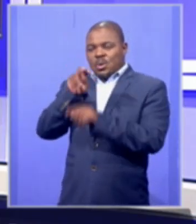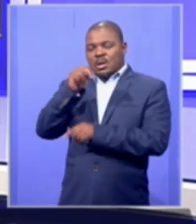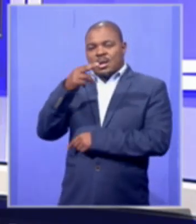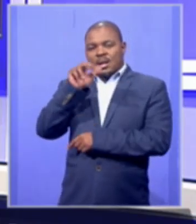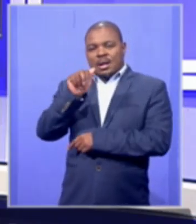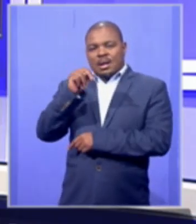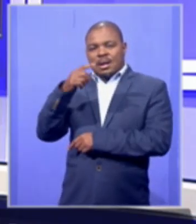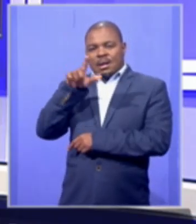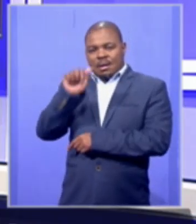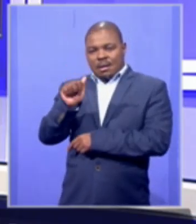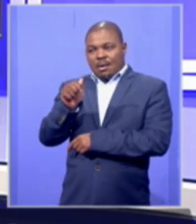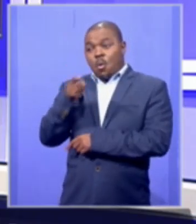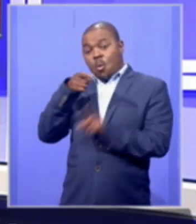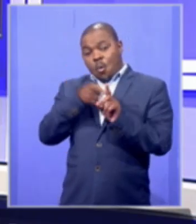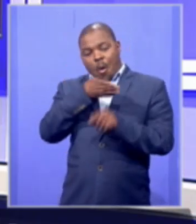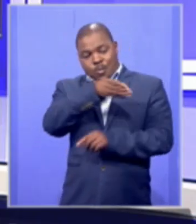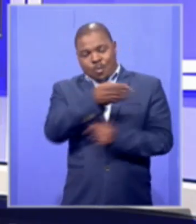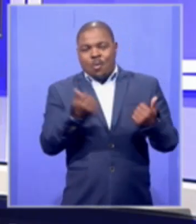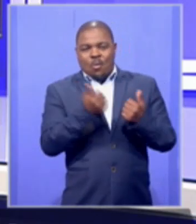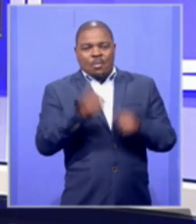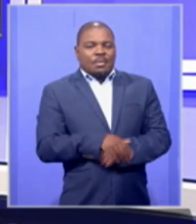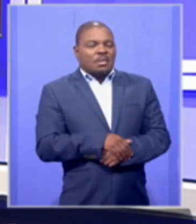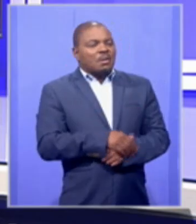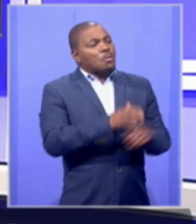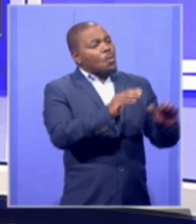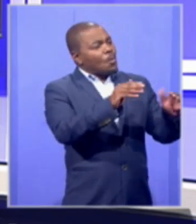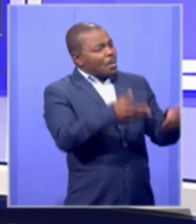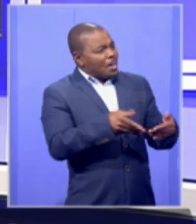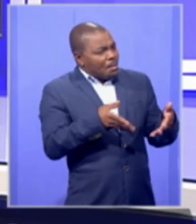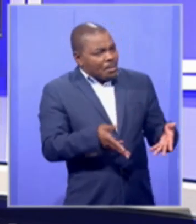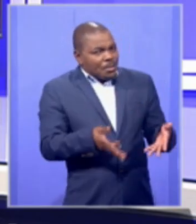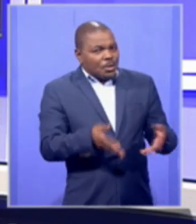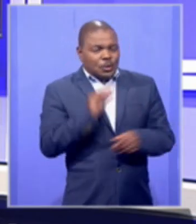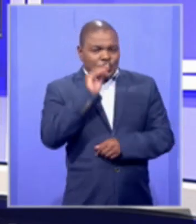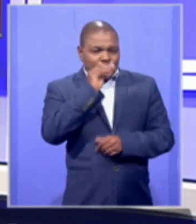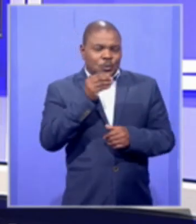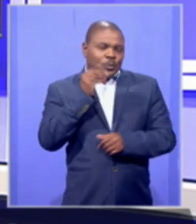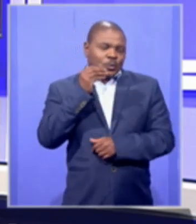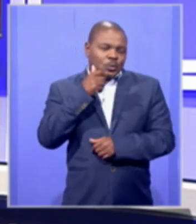Yo kwa kopanong eo Ntlantla Madume wa mogetso mo dikgang tsa rona a tsa Setswana.